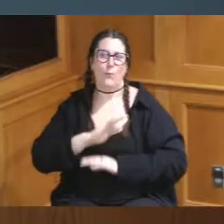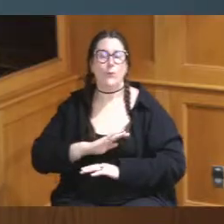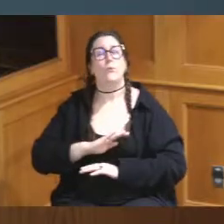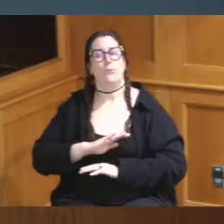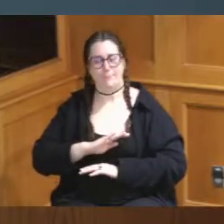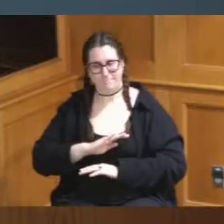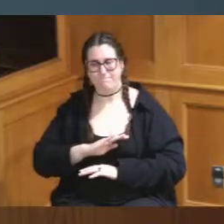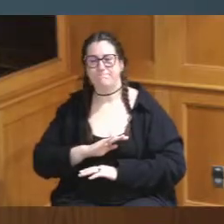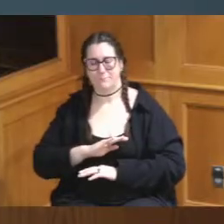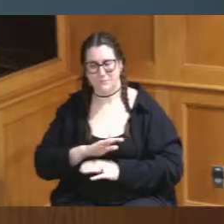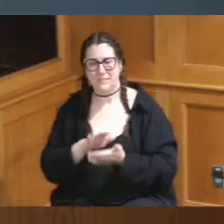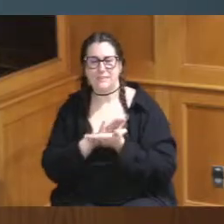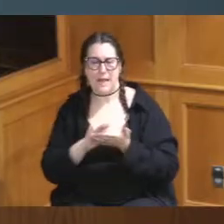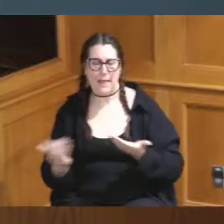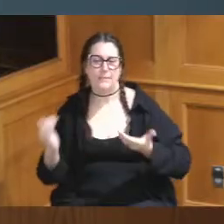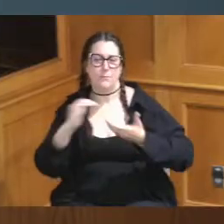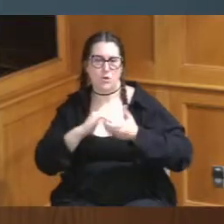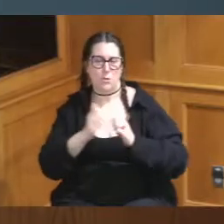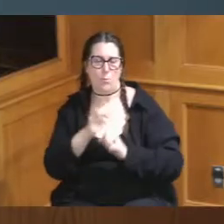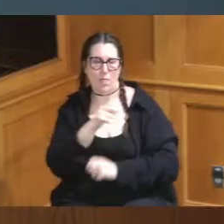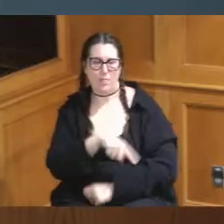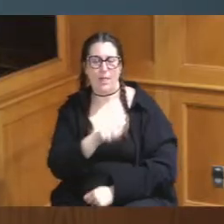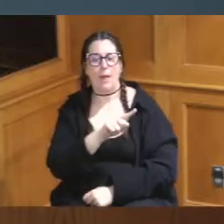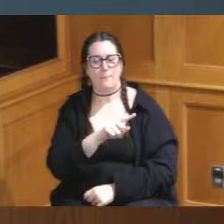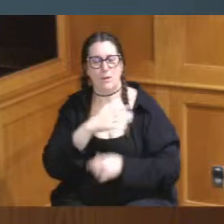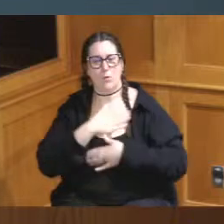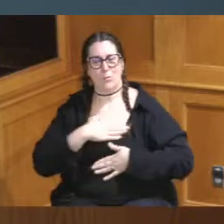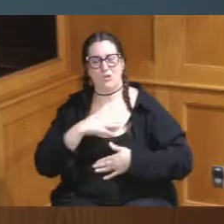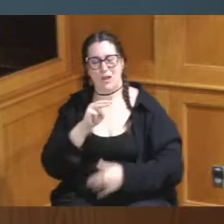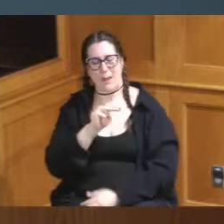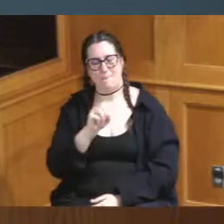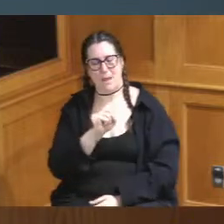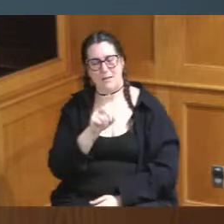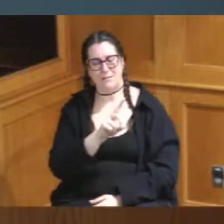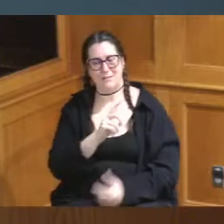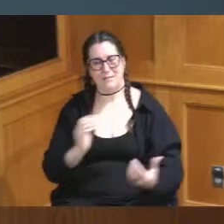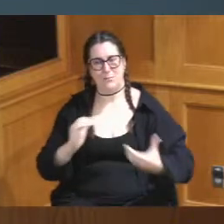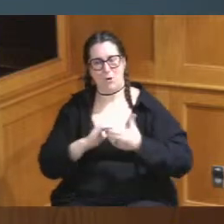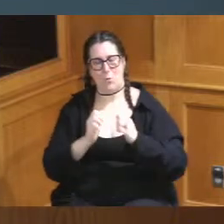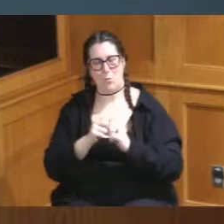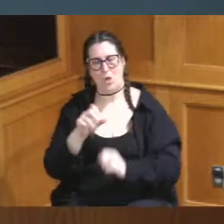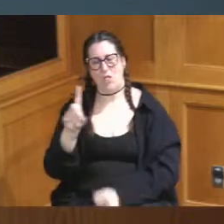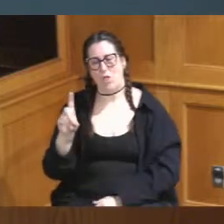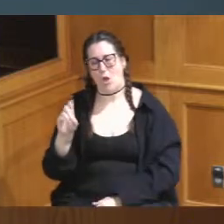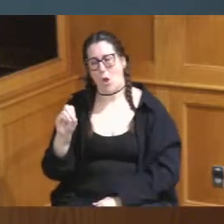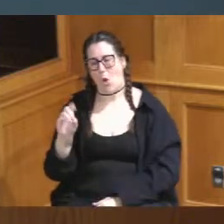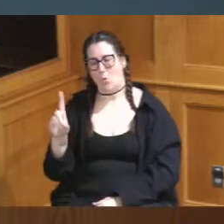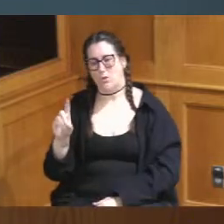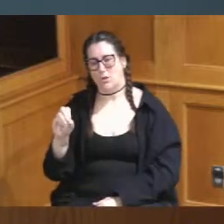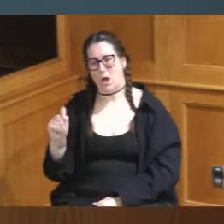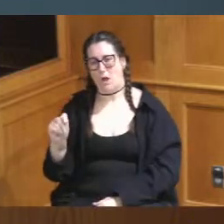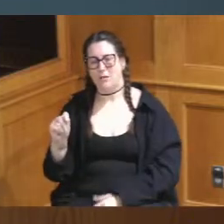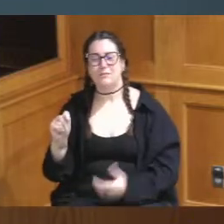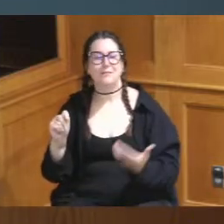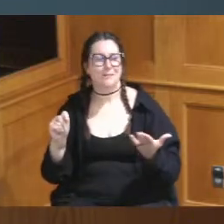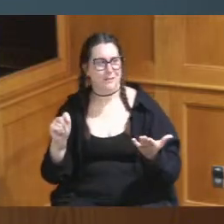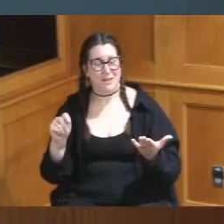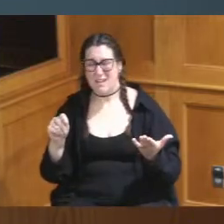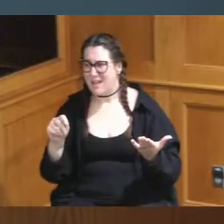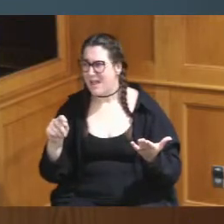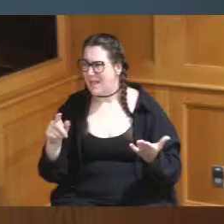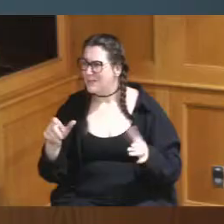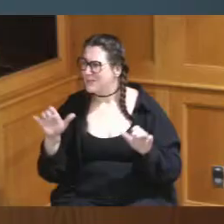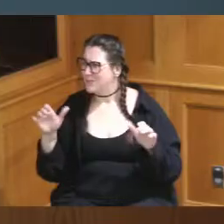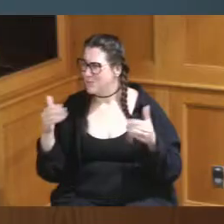So nice partnership. Appreciate MSD working through that with ODOT. Commissioners, let's do these one at a time. Any